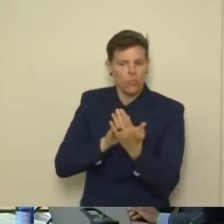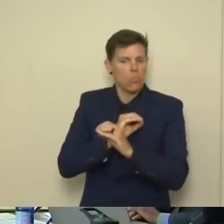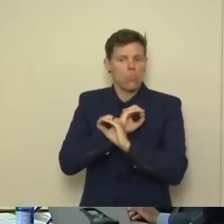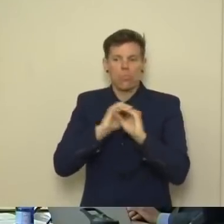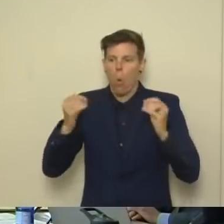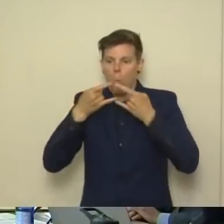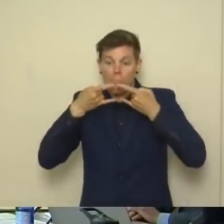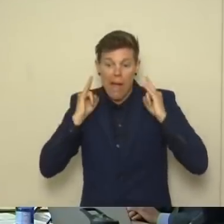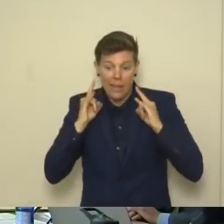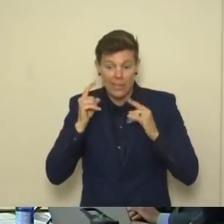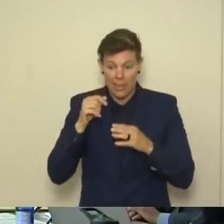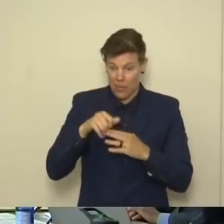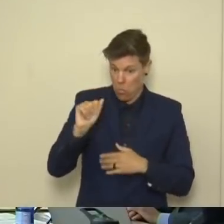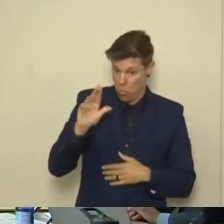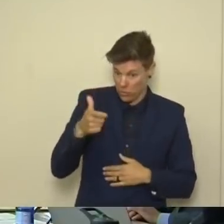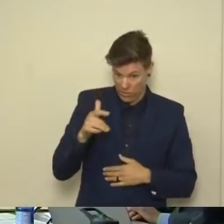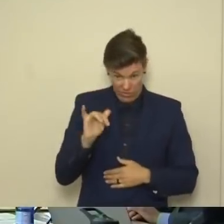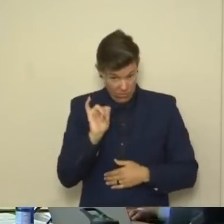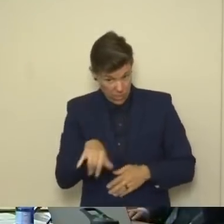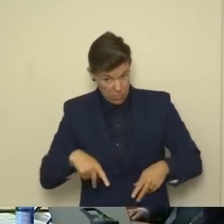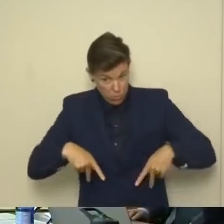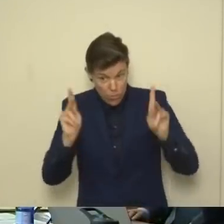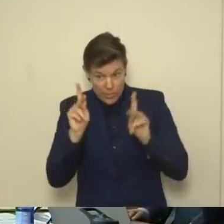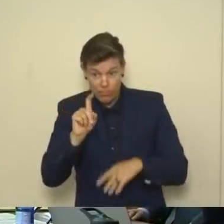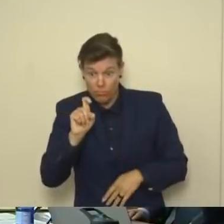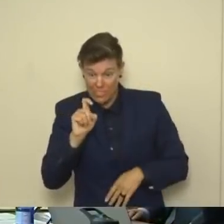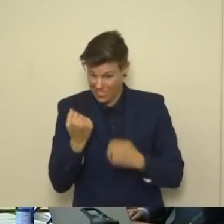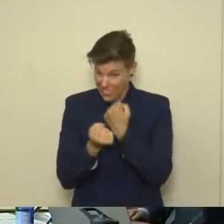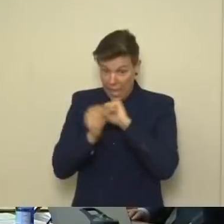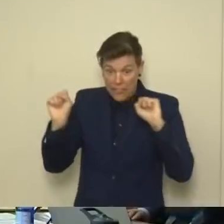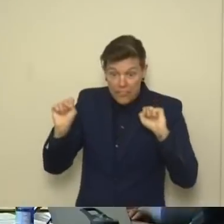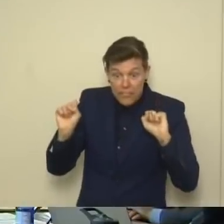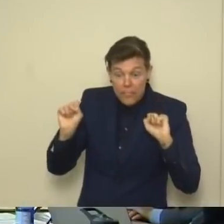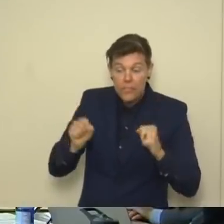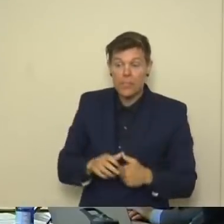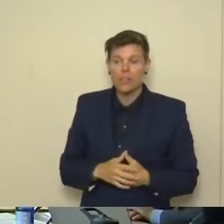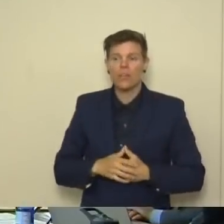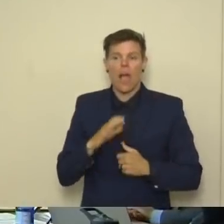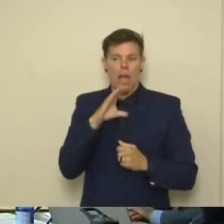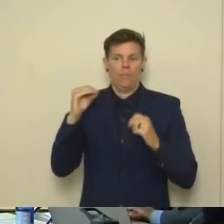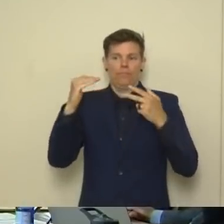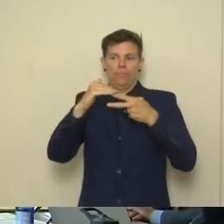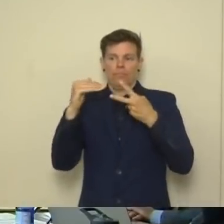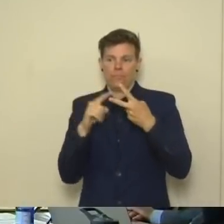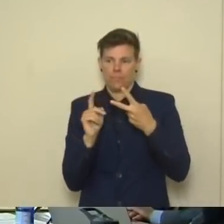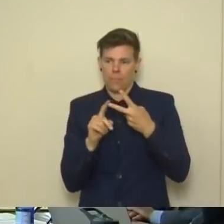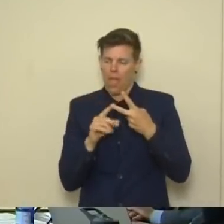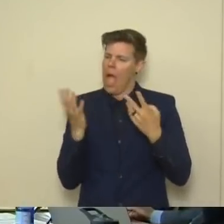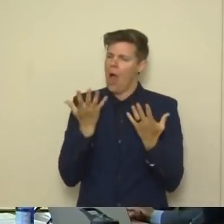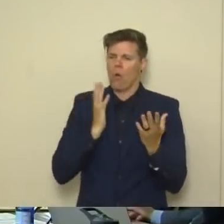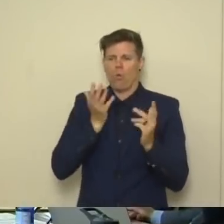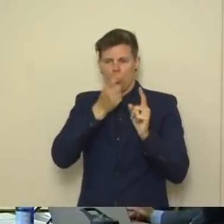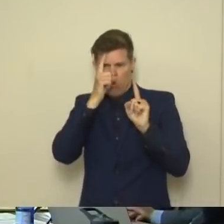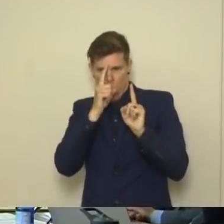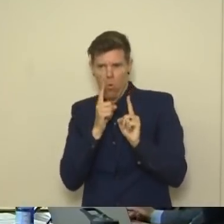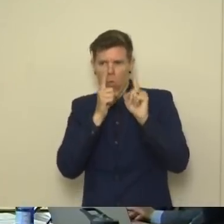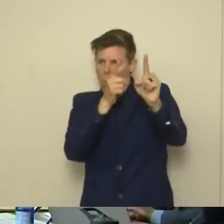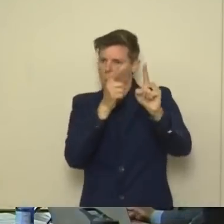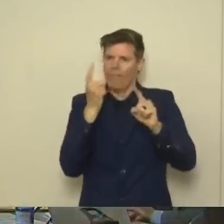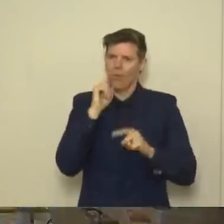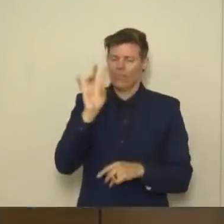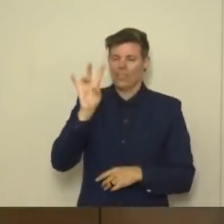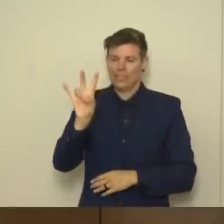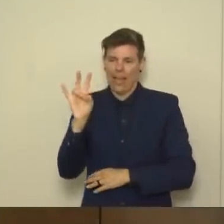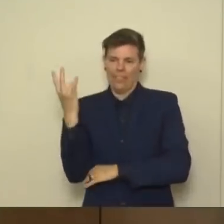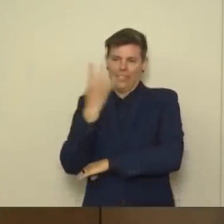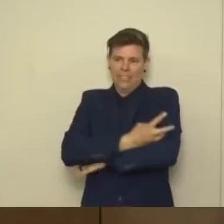second question, what kind of 7-day case average does the state want to see for the state to reopen indoor dining again?